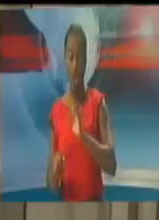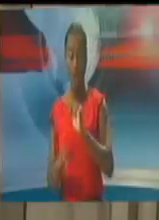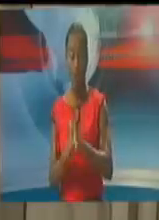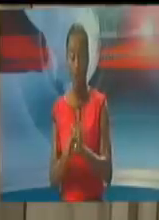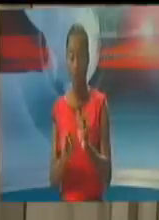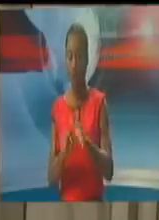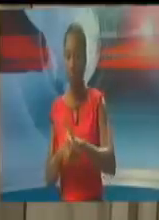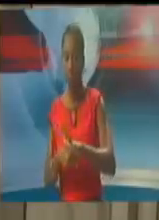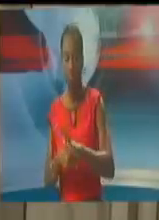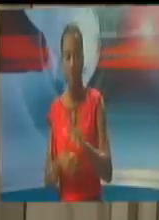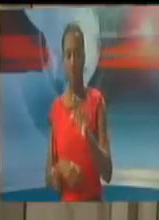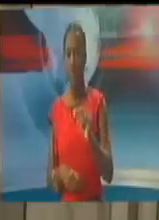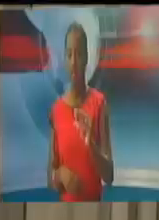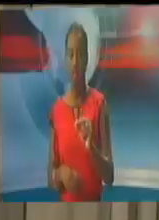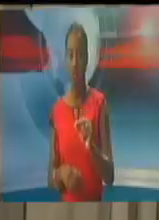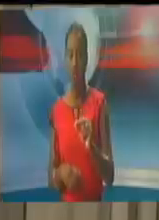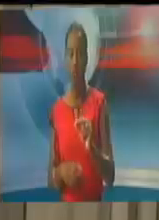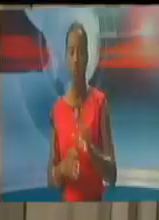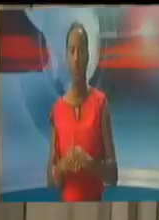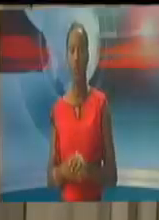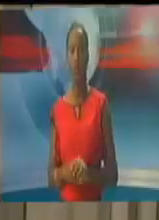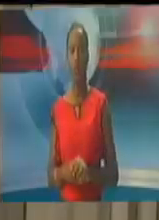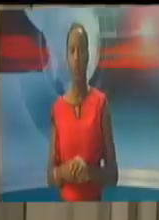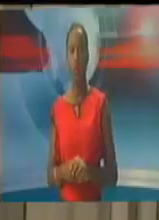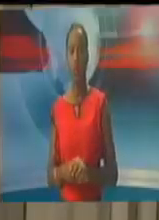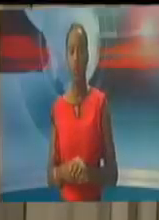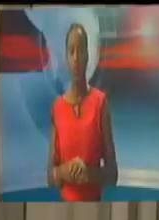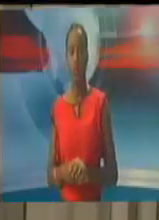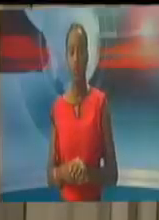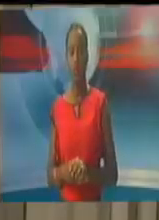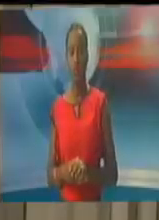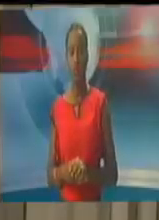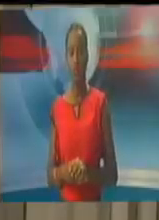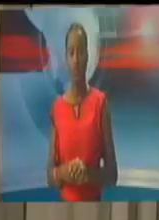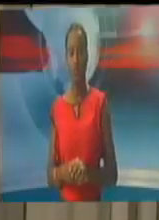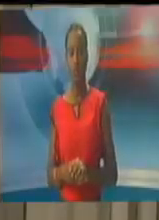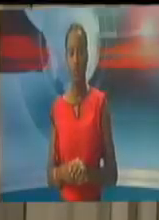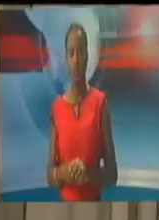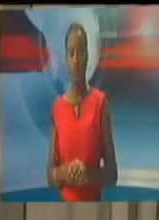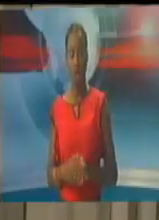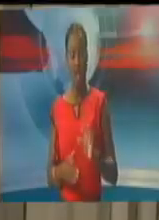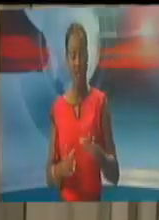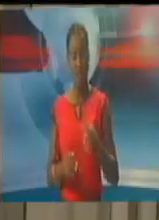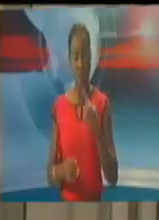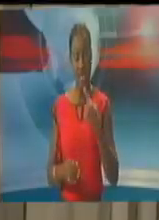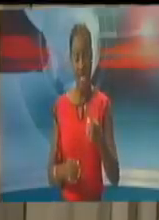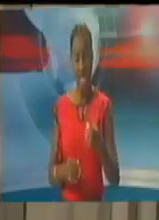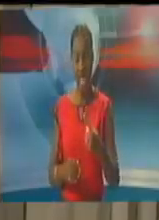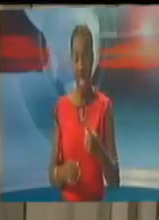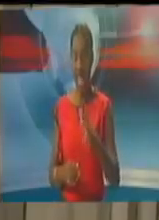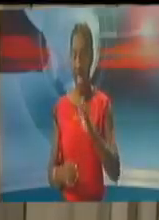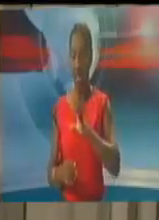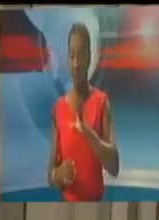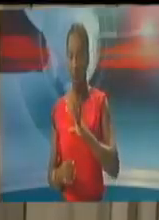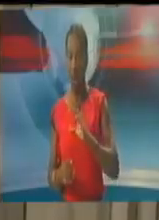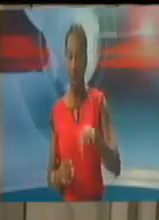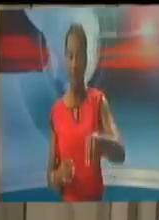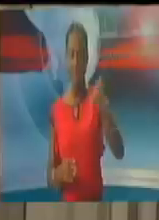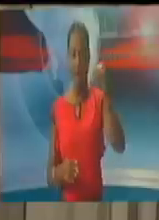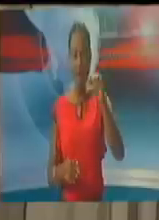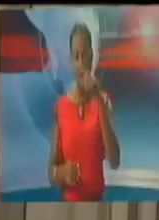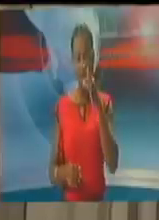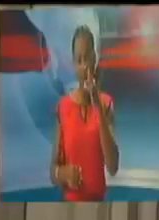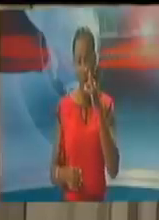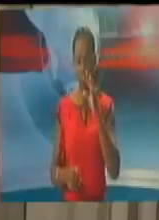to pick up food for my girlfriend, is an unnecessary distraction and not one that the police service will be distracted by. So